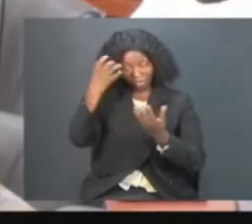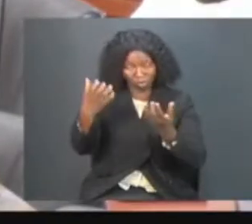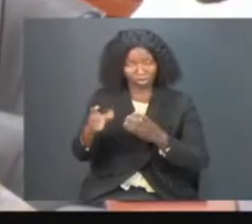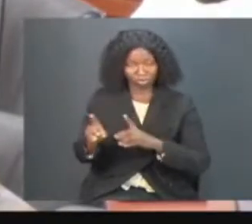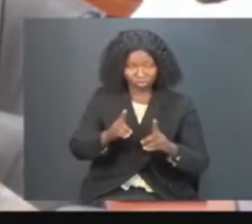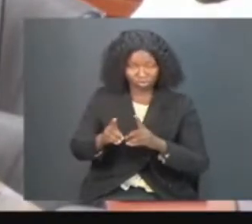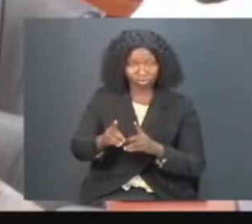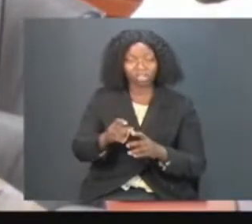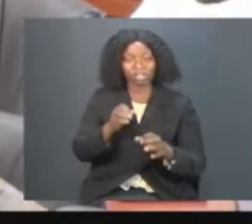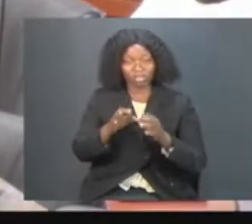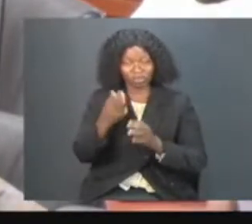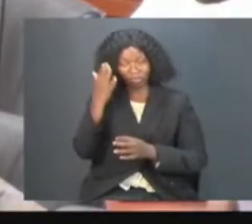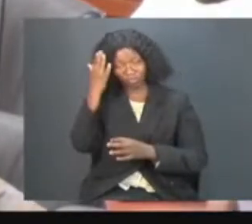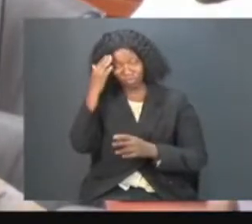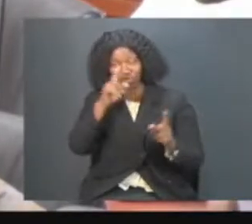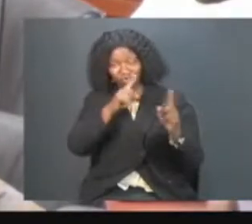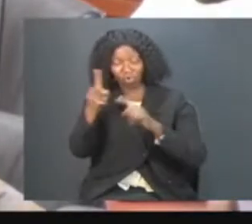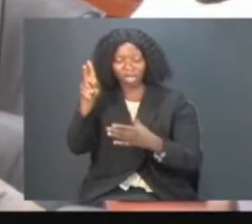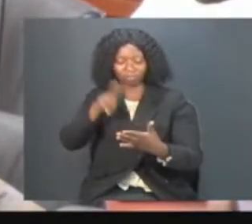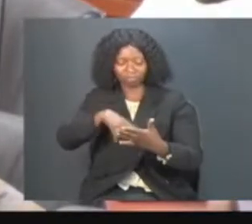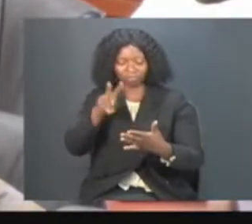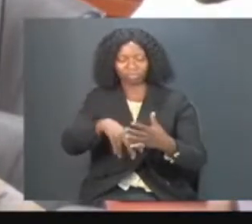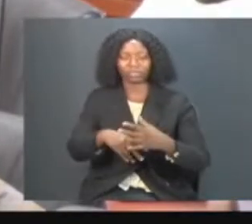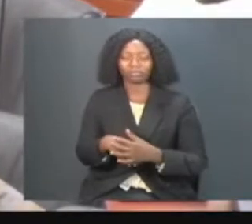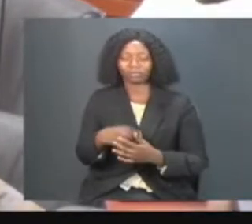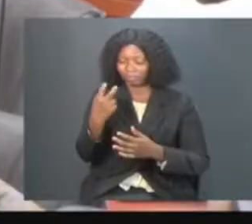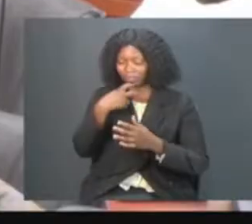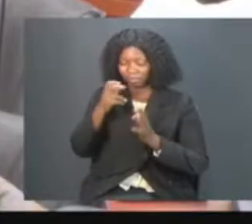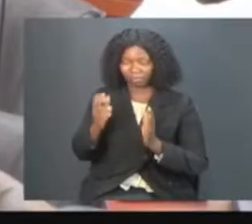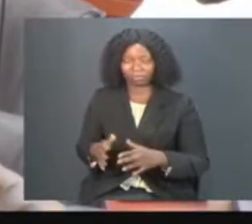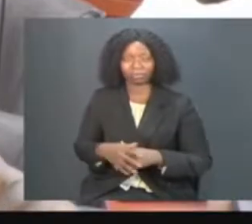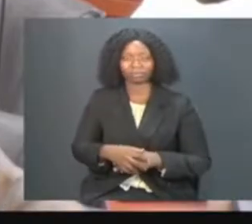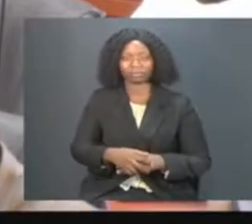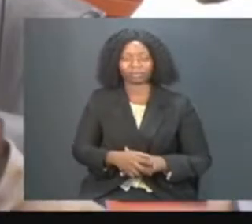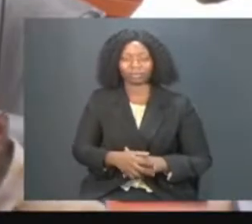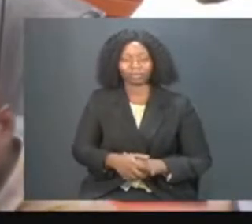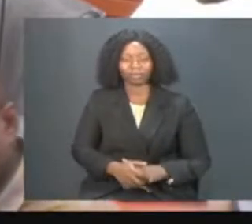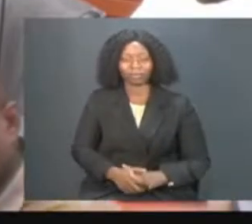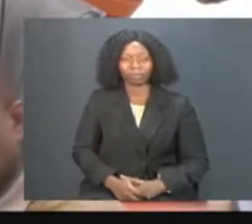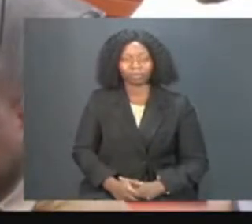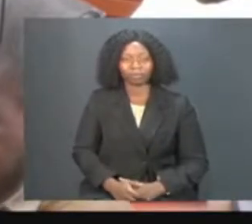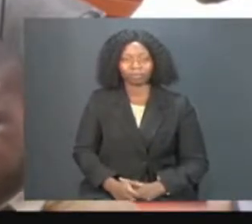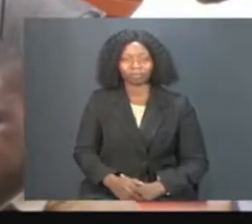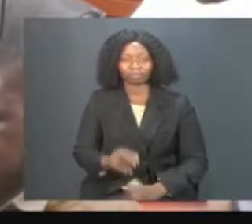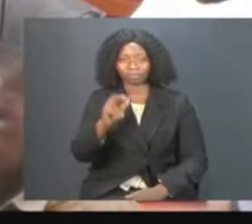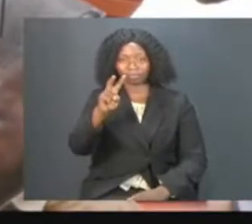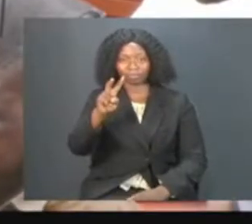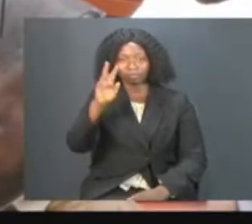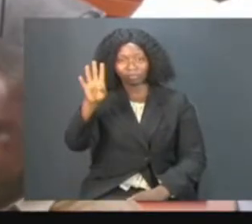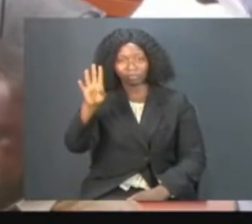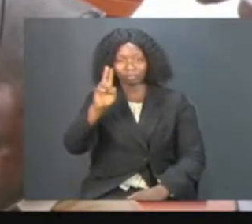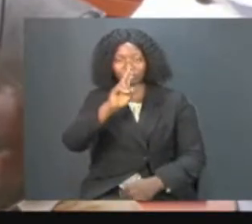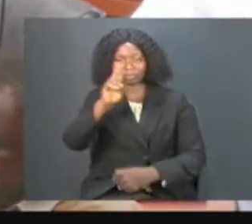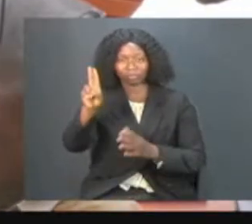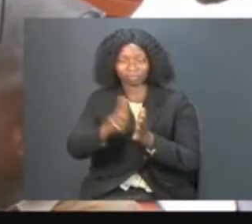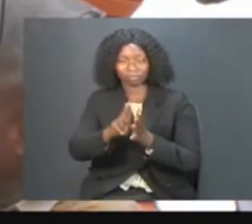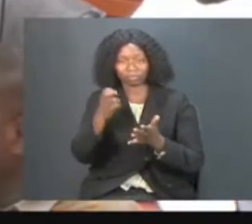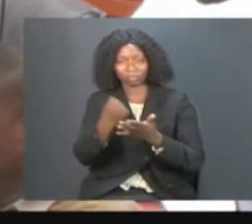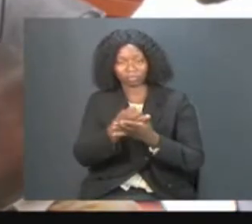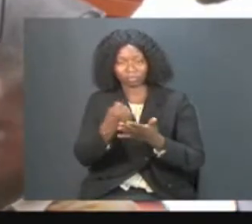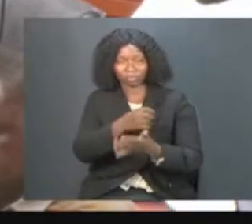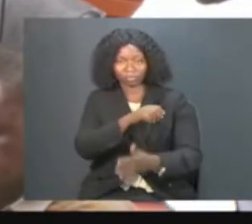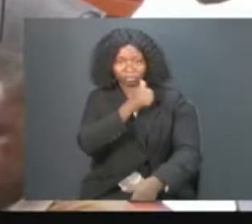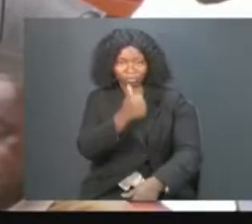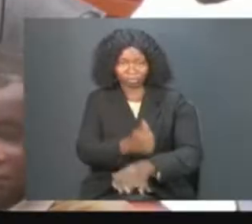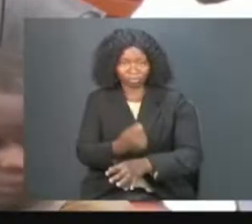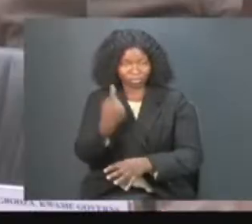if you are minded, you will go and read it. Mr. Speaker, what this 24-hour economy and the authority is